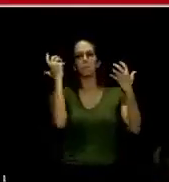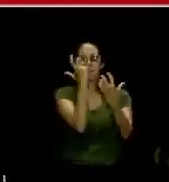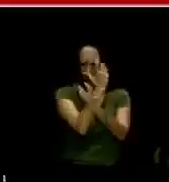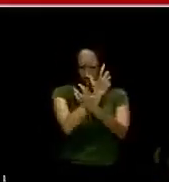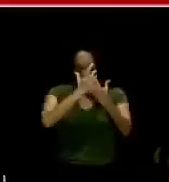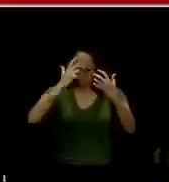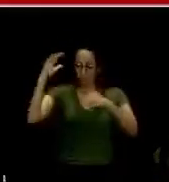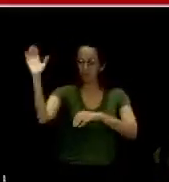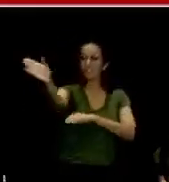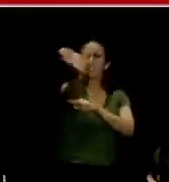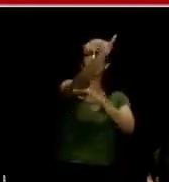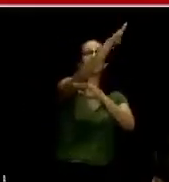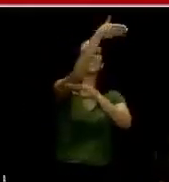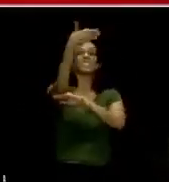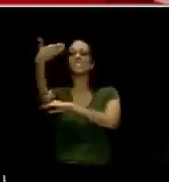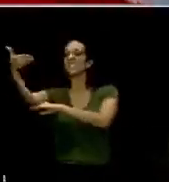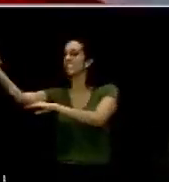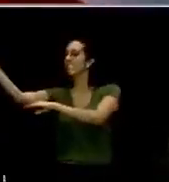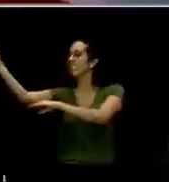there.